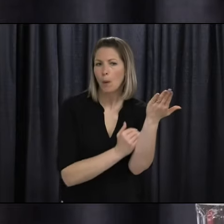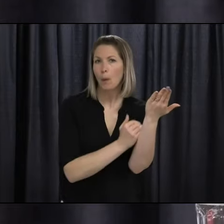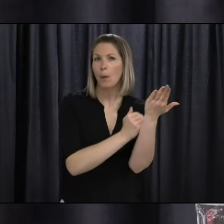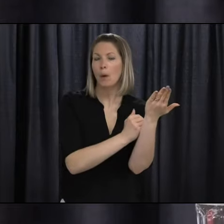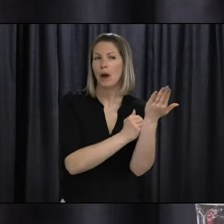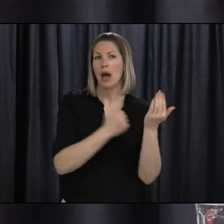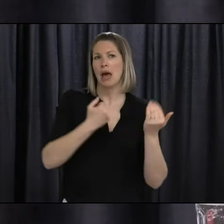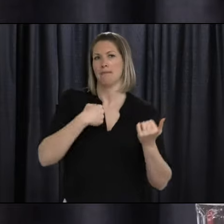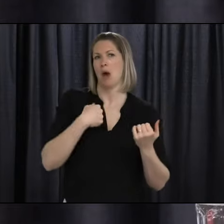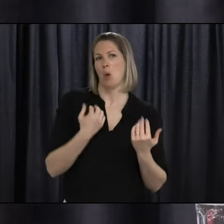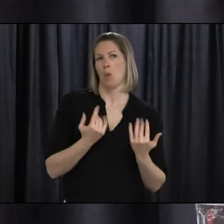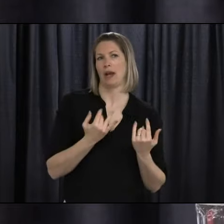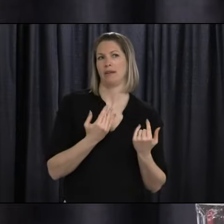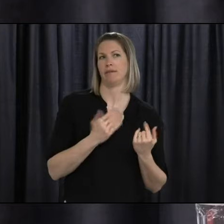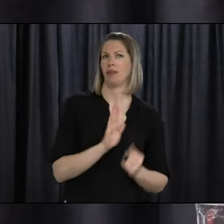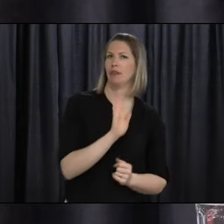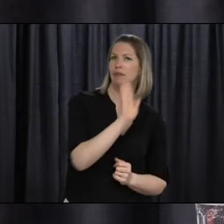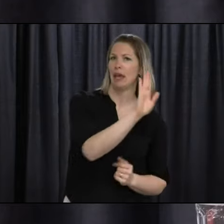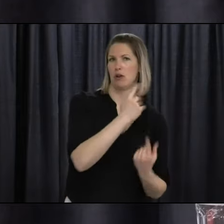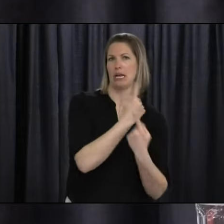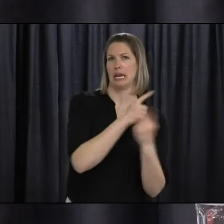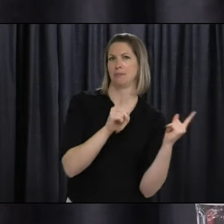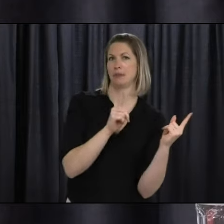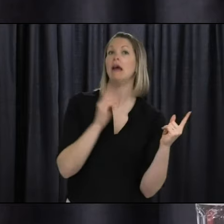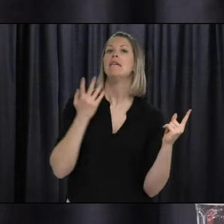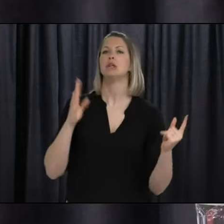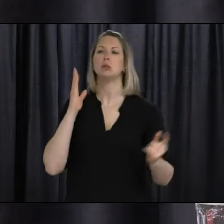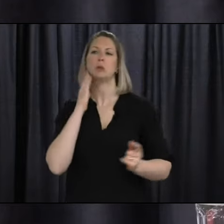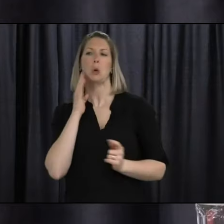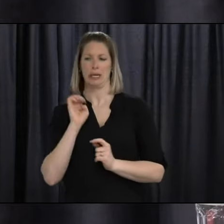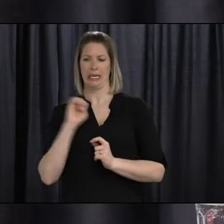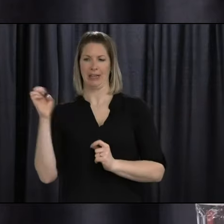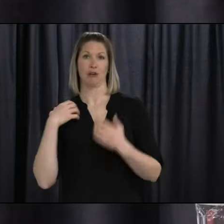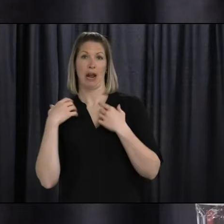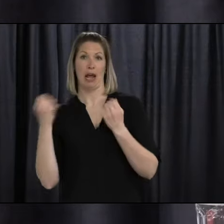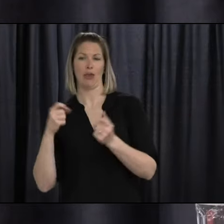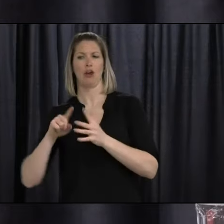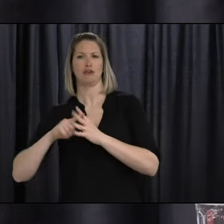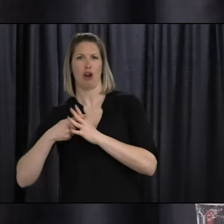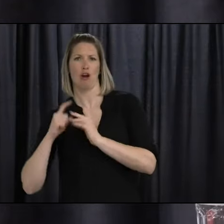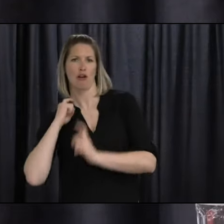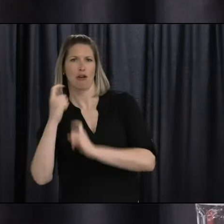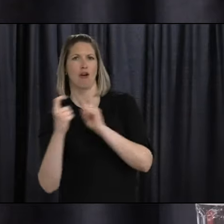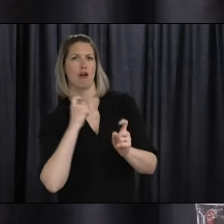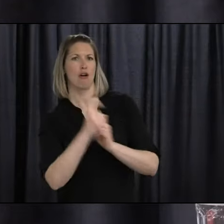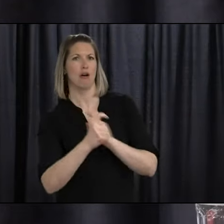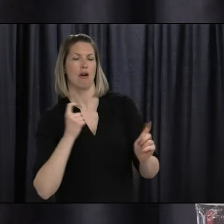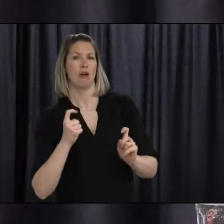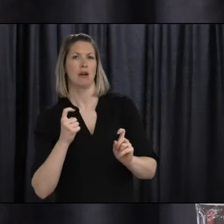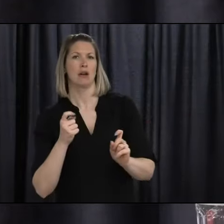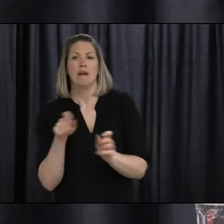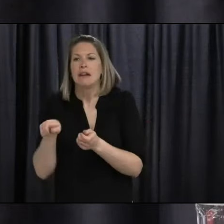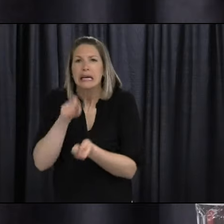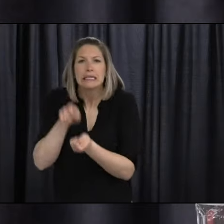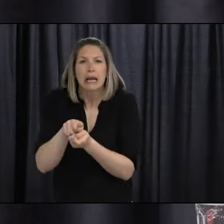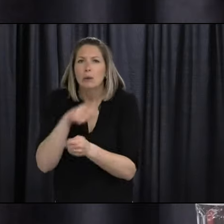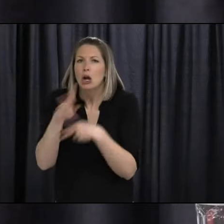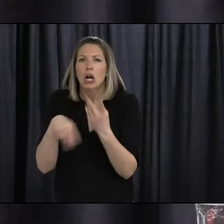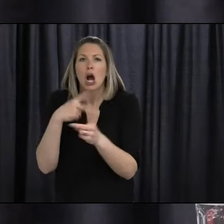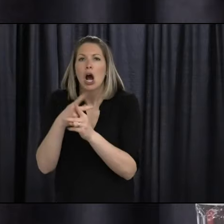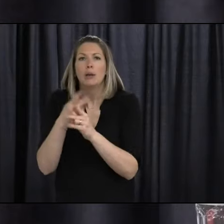My understanding is Eastern Health, for example, has already started making some phone calls, but I couldn't tell you whether that was for diagnostics